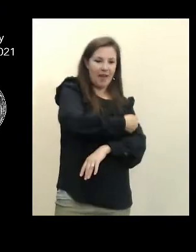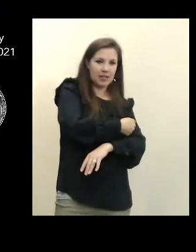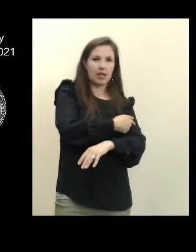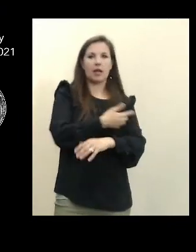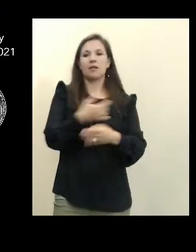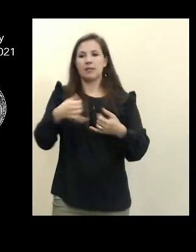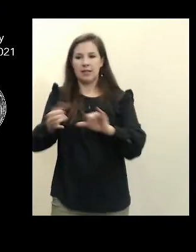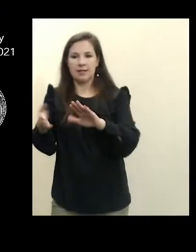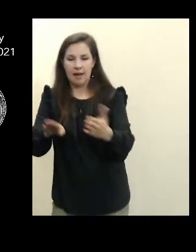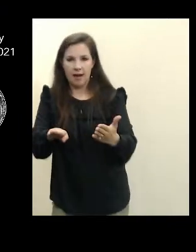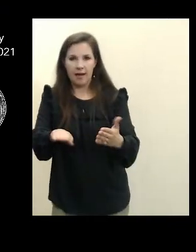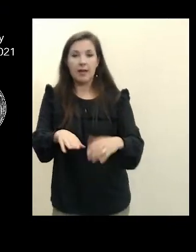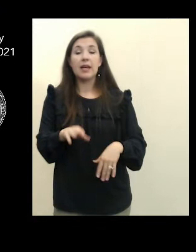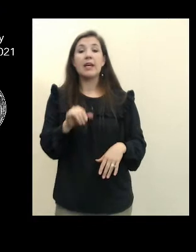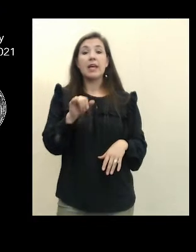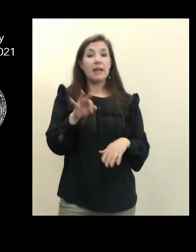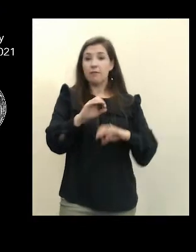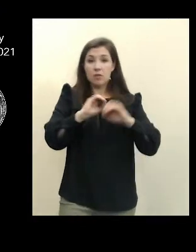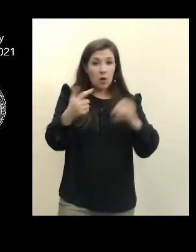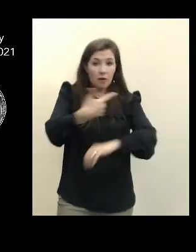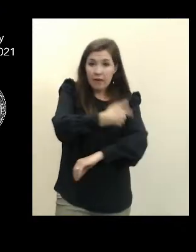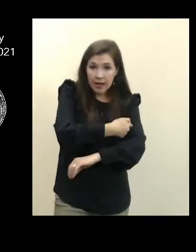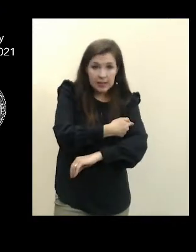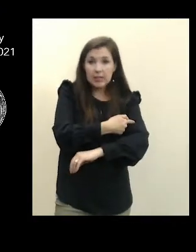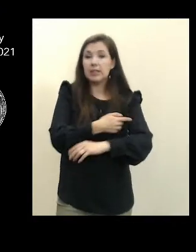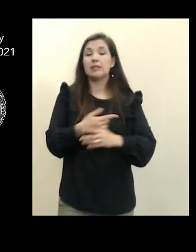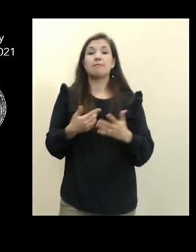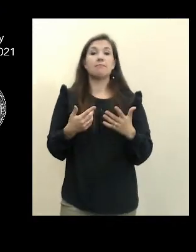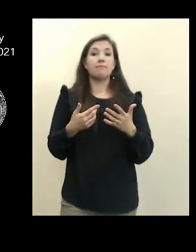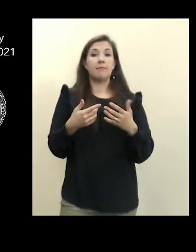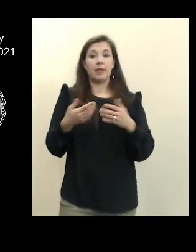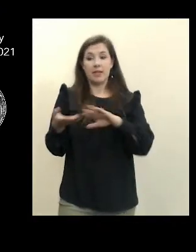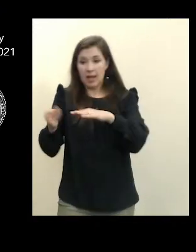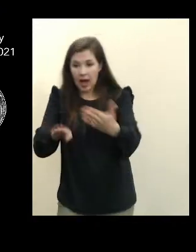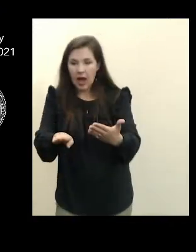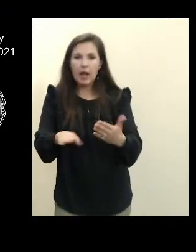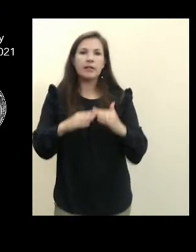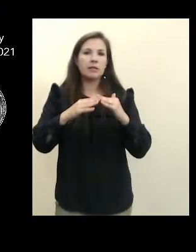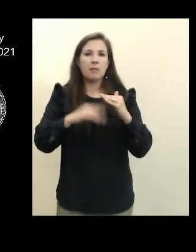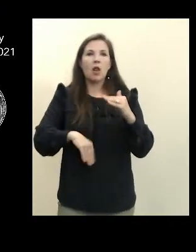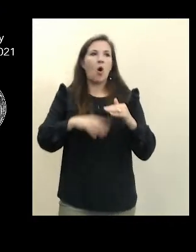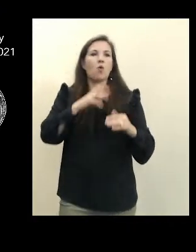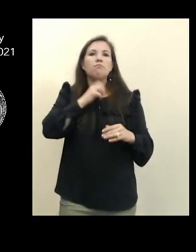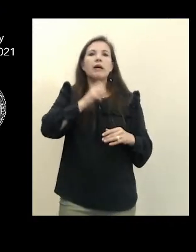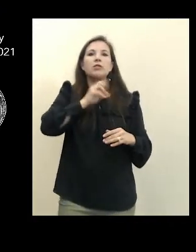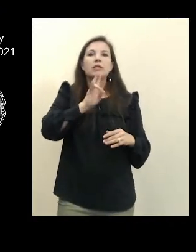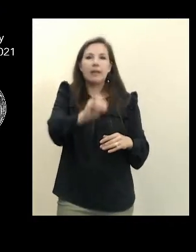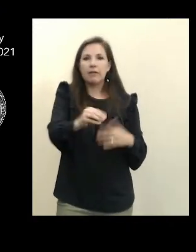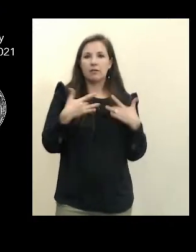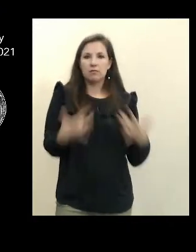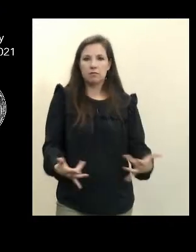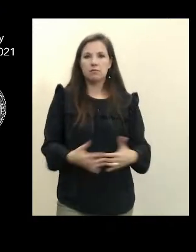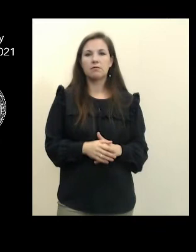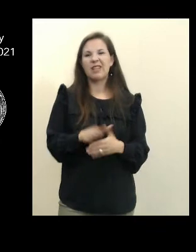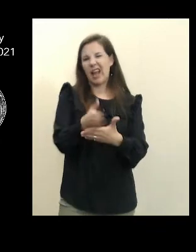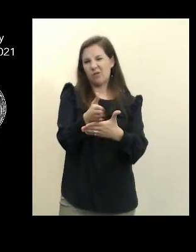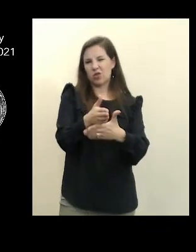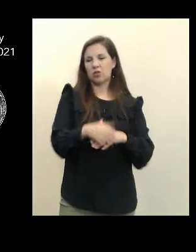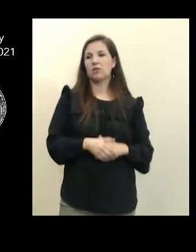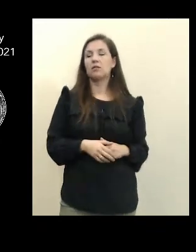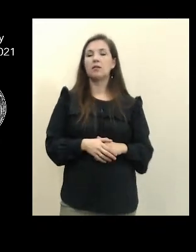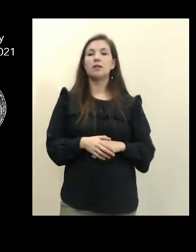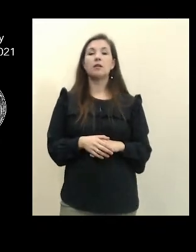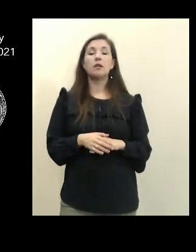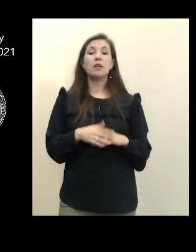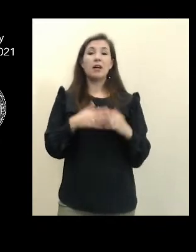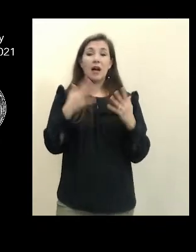The unvaccinated is a much lower number. It's below 70. And we know there are people who unfortunately died in the last few